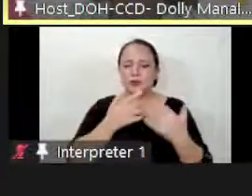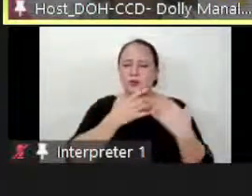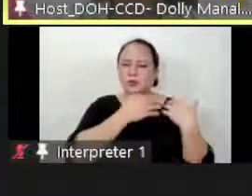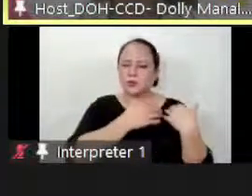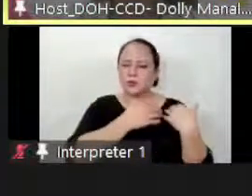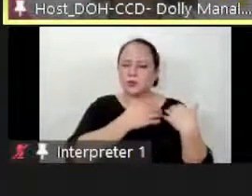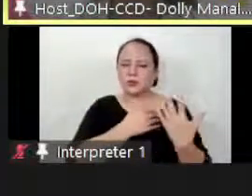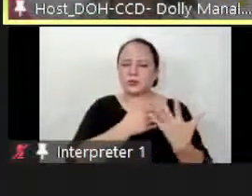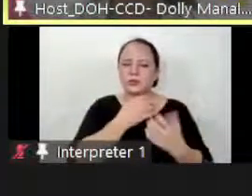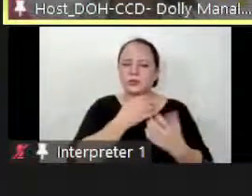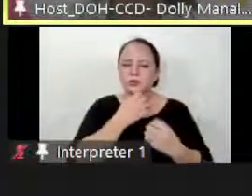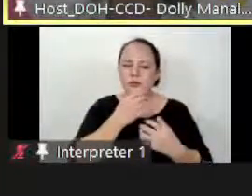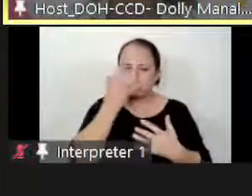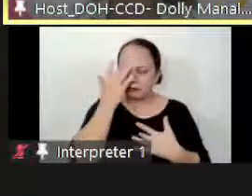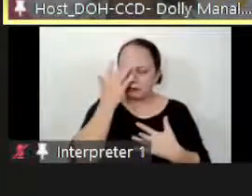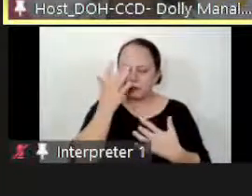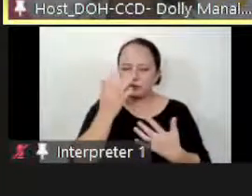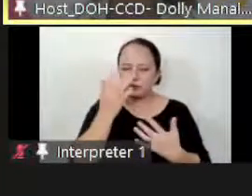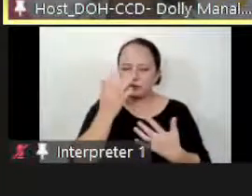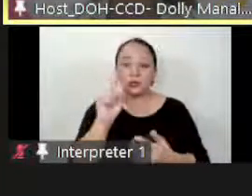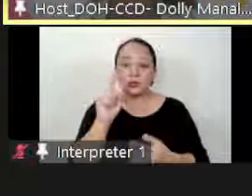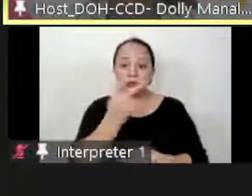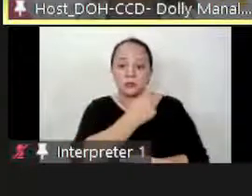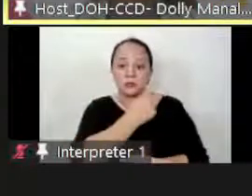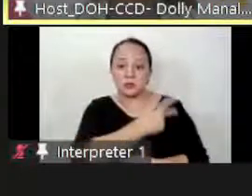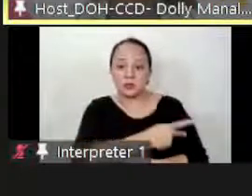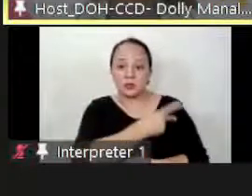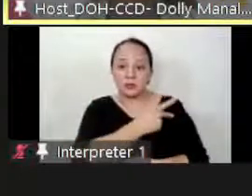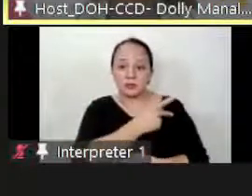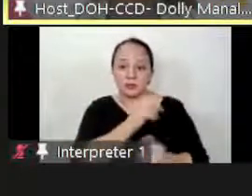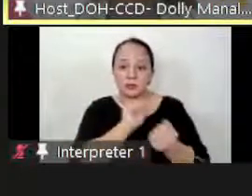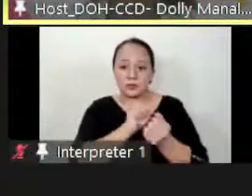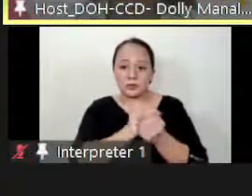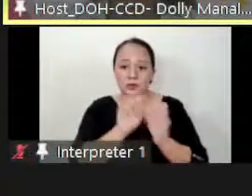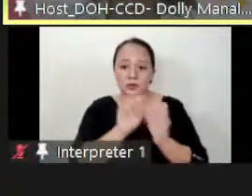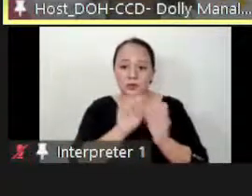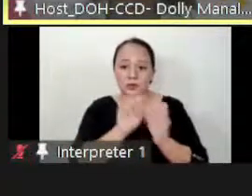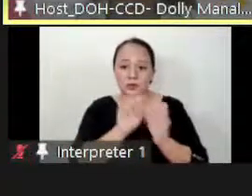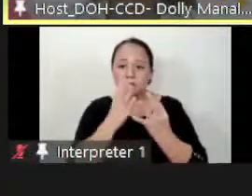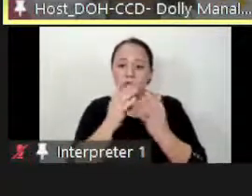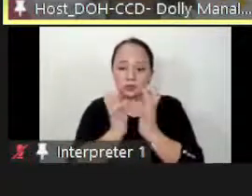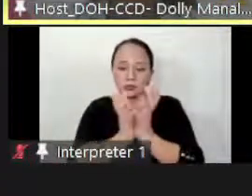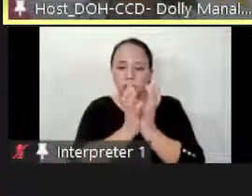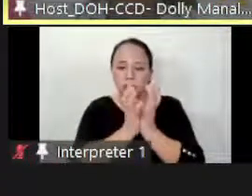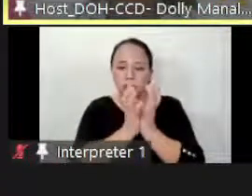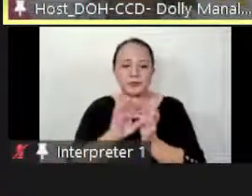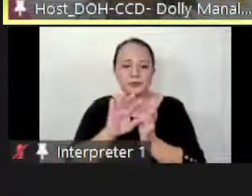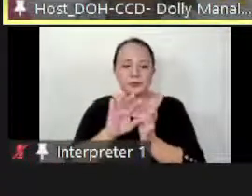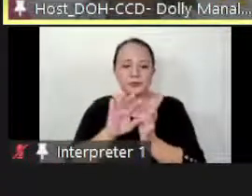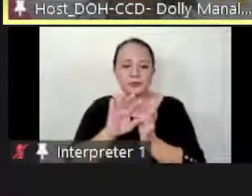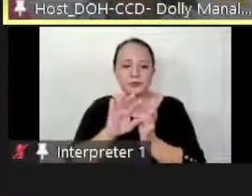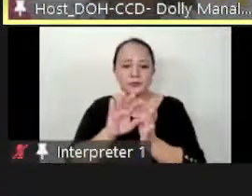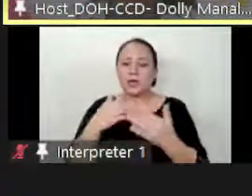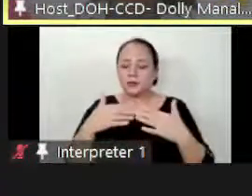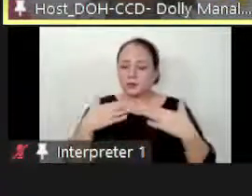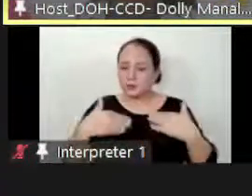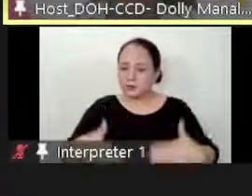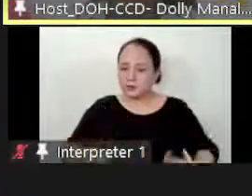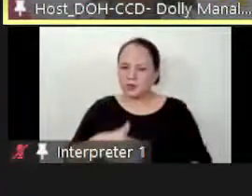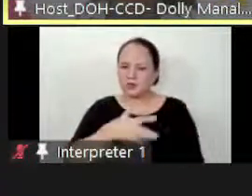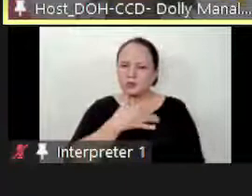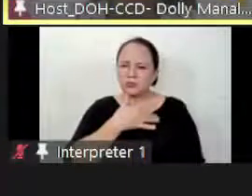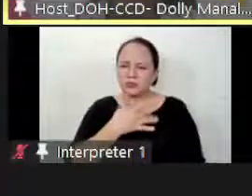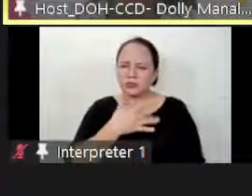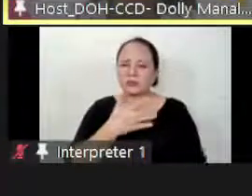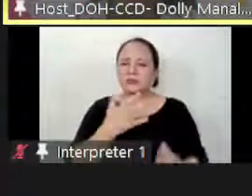na dinadala hindi lamang ng pasyente kundi ng buong pamilya at ng komunidad. Maliban po sa pisikal na karamdaman,